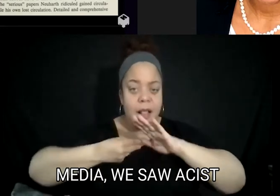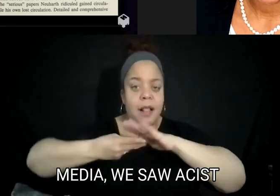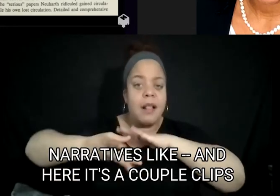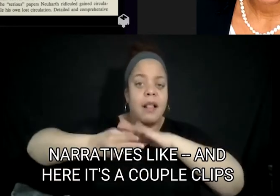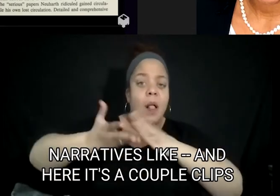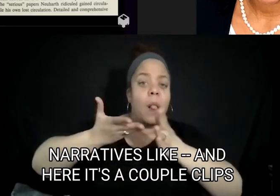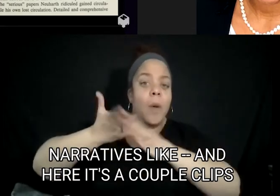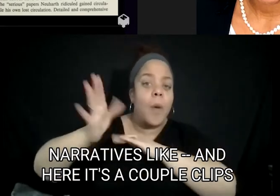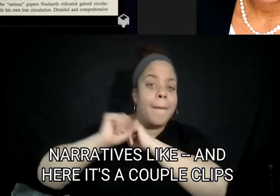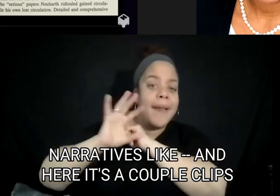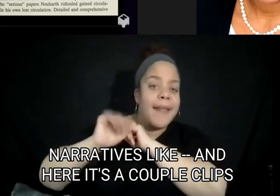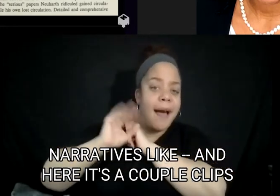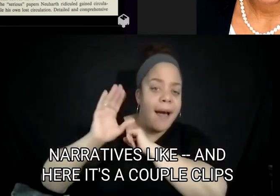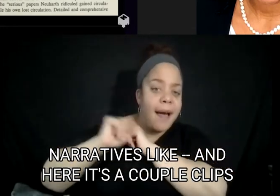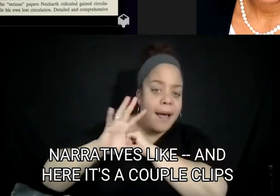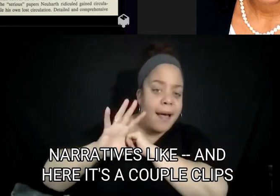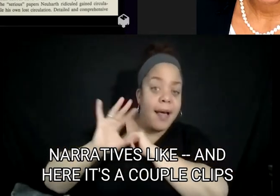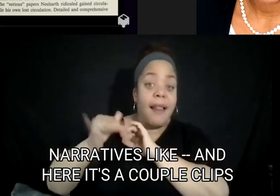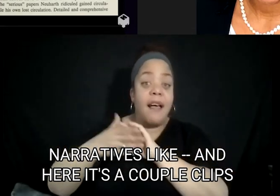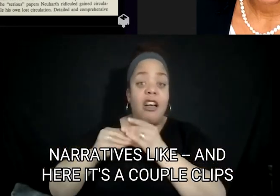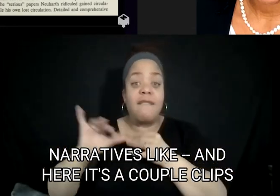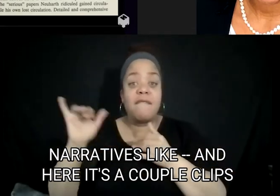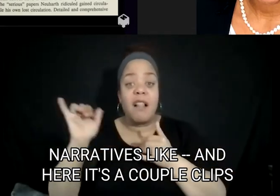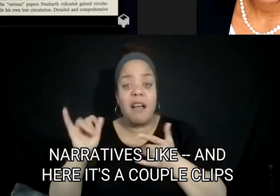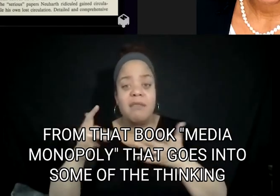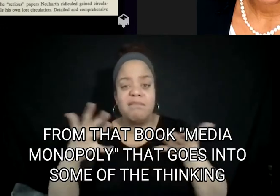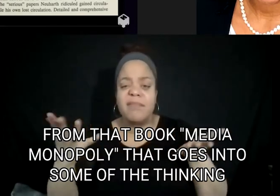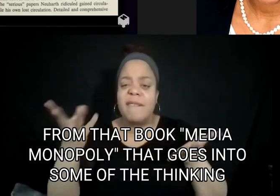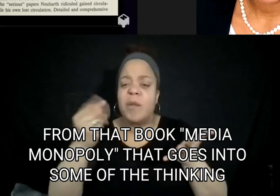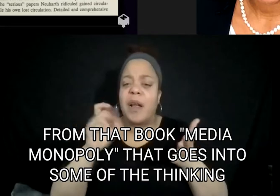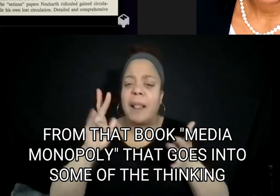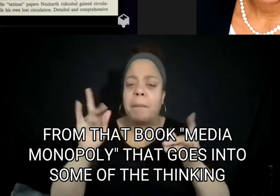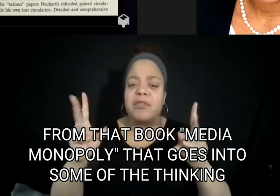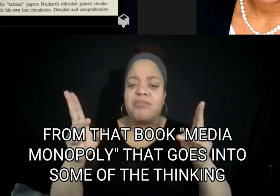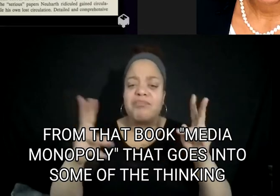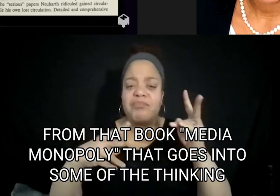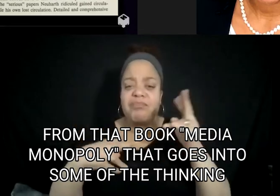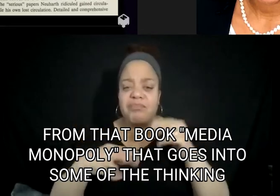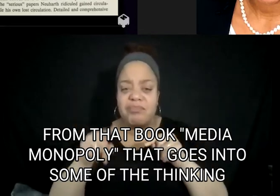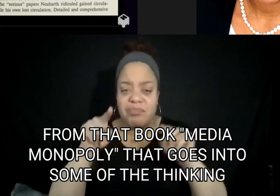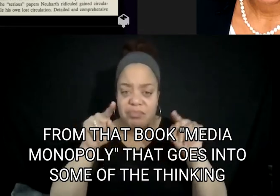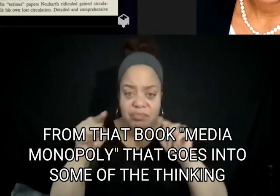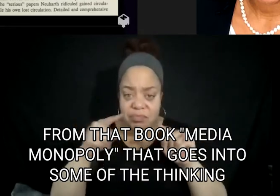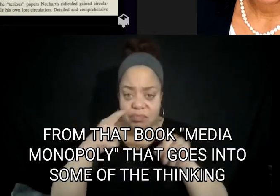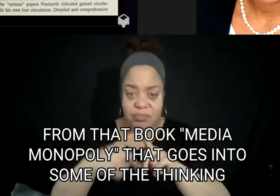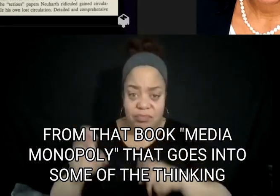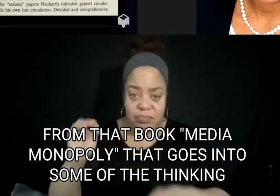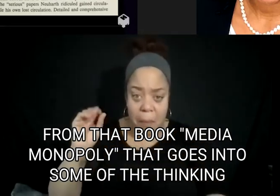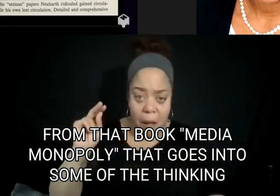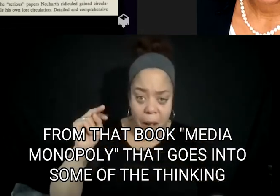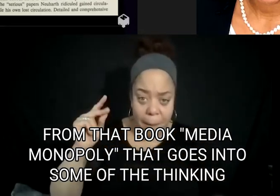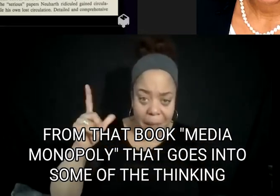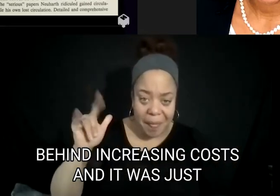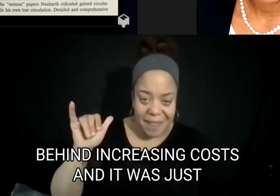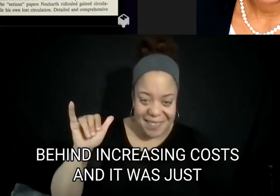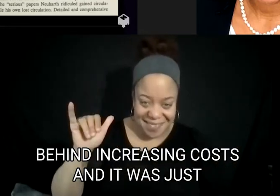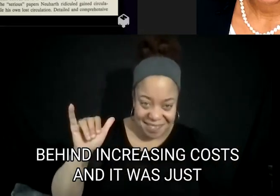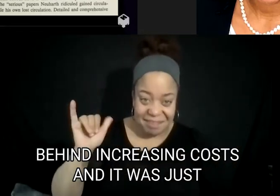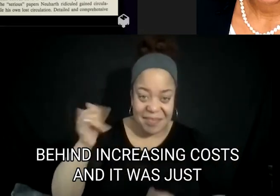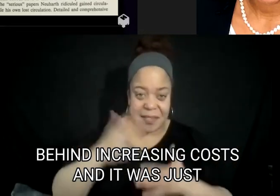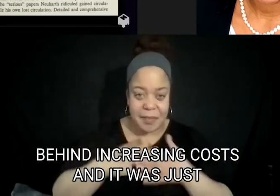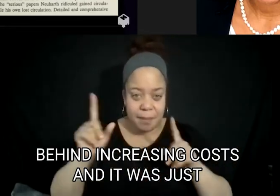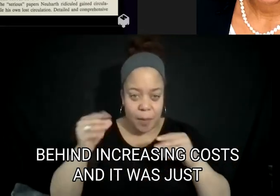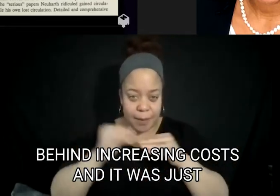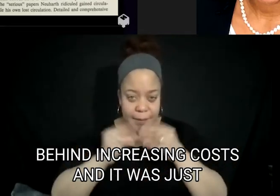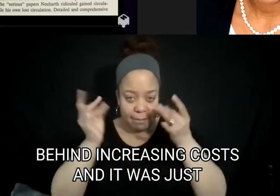the thinking behind, you know, increasing costs. And it was just common knowledge among Wall Street investors and corporations that were